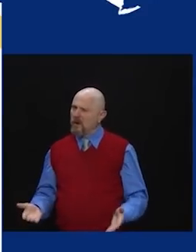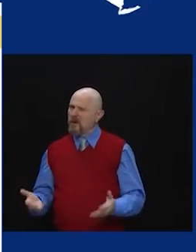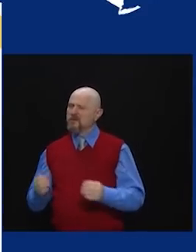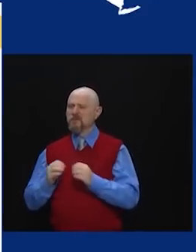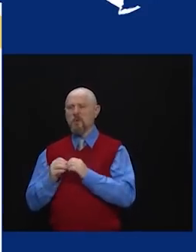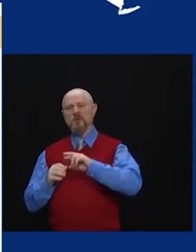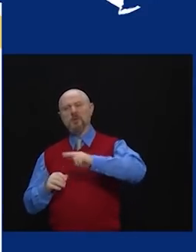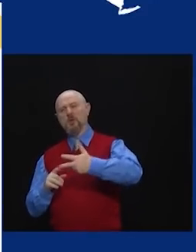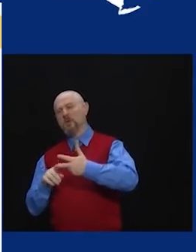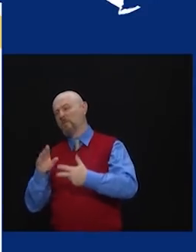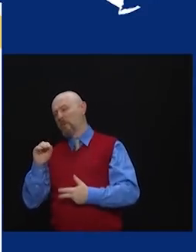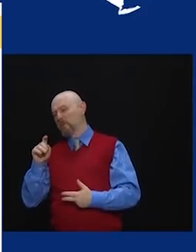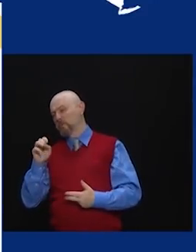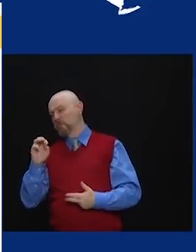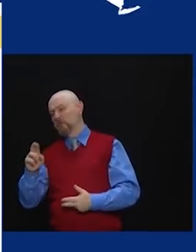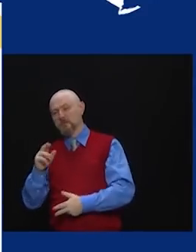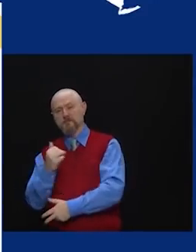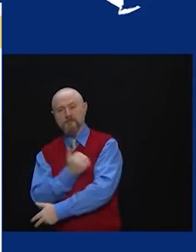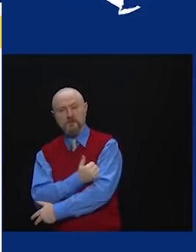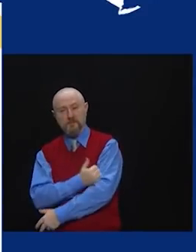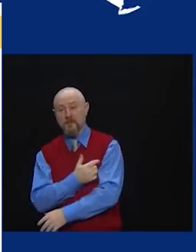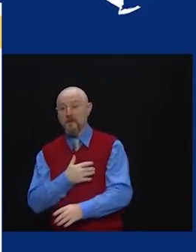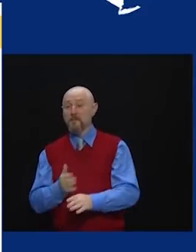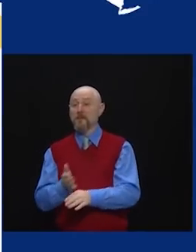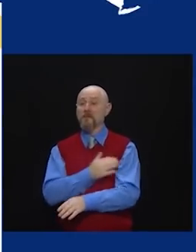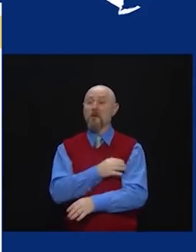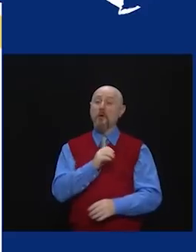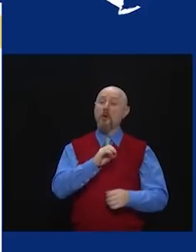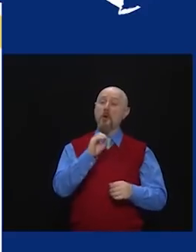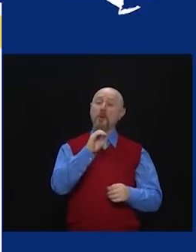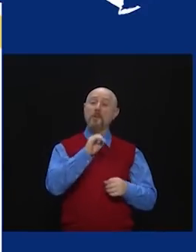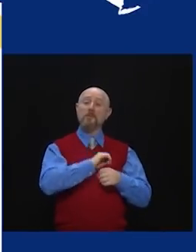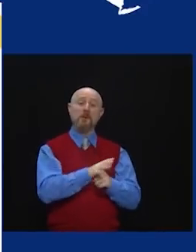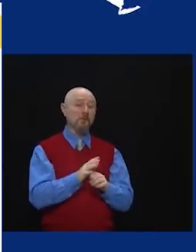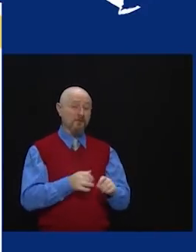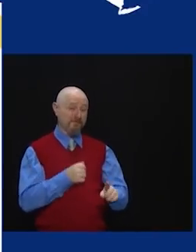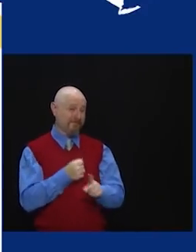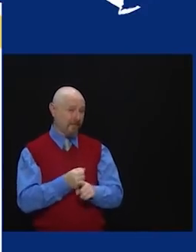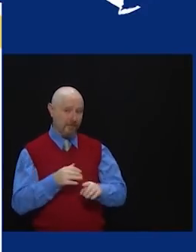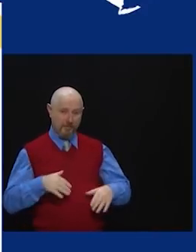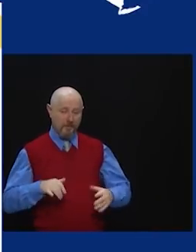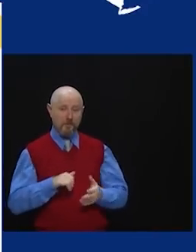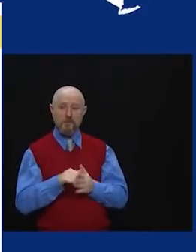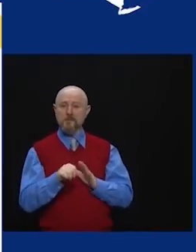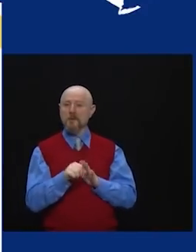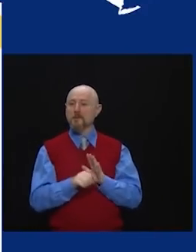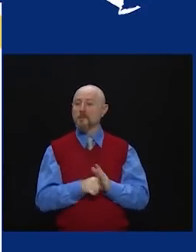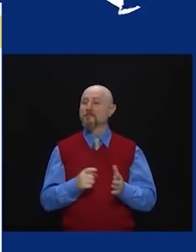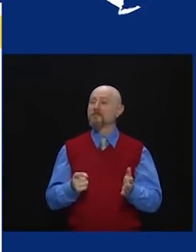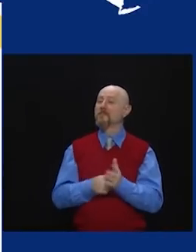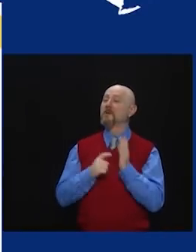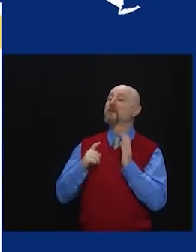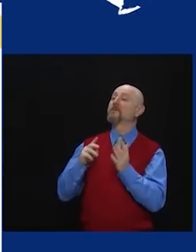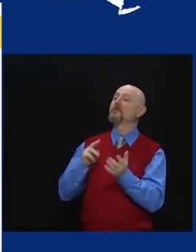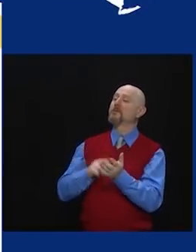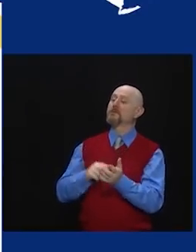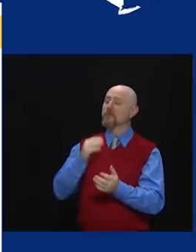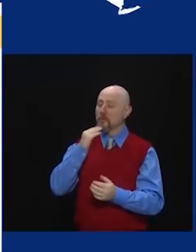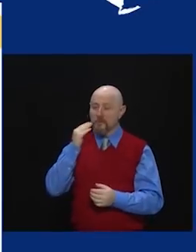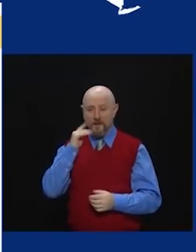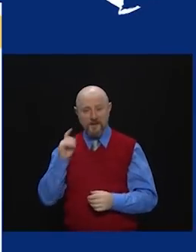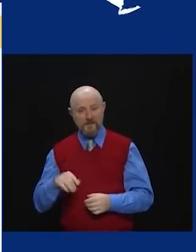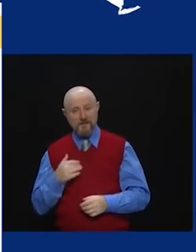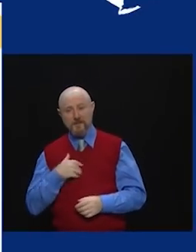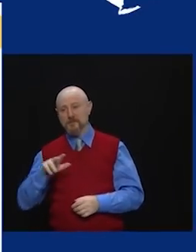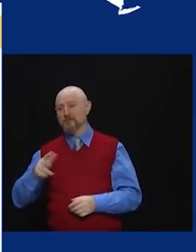the first case of Omicron in New York State, we required nursing homes to make boosters available on November 26th. We have